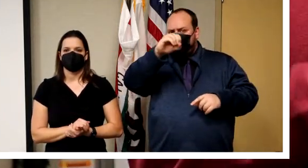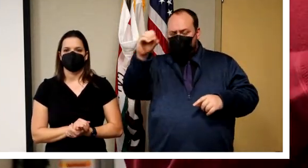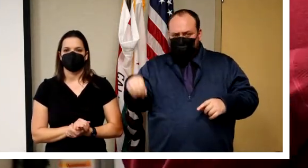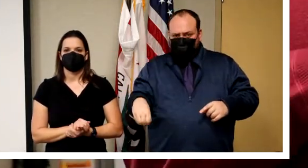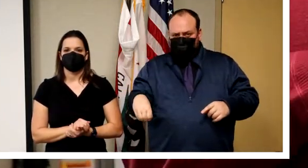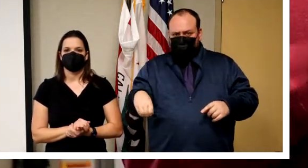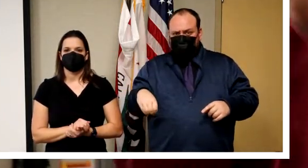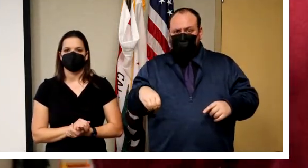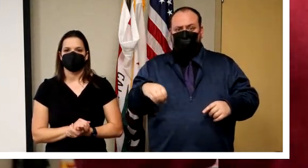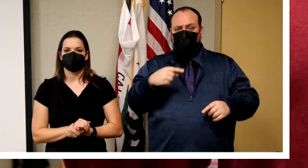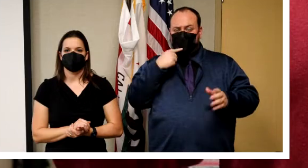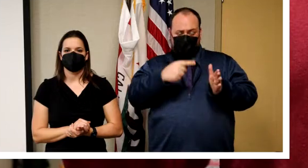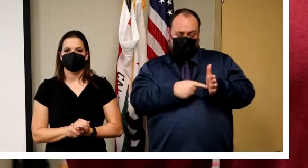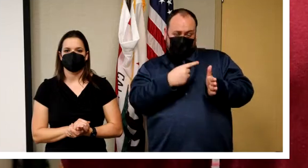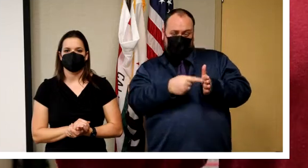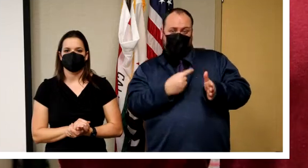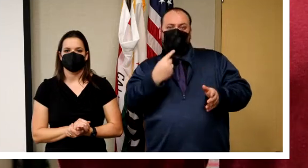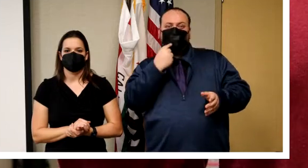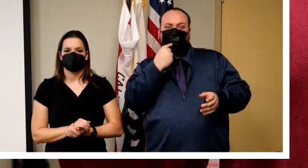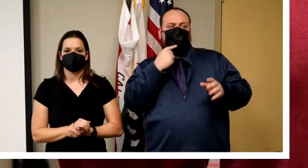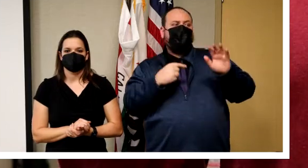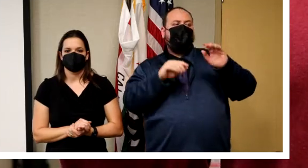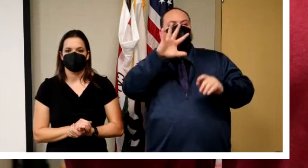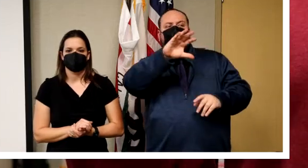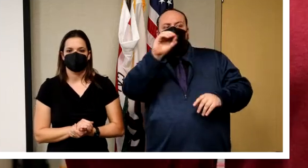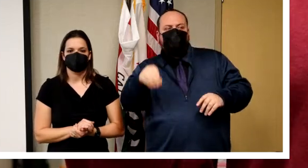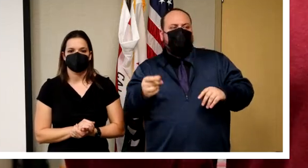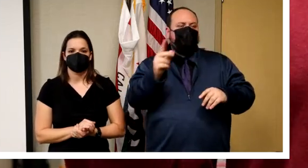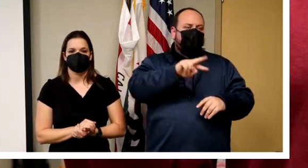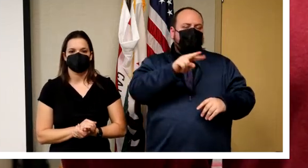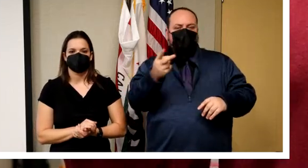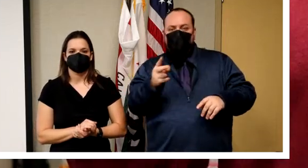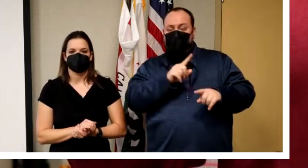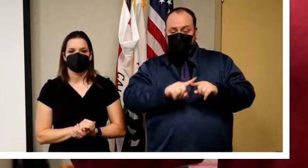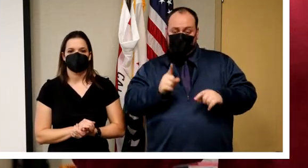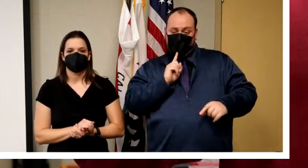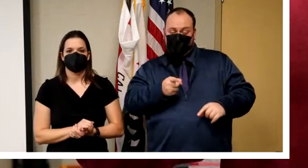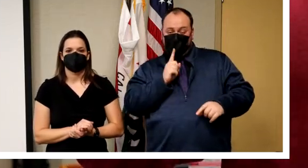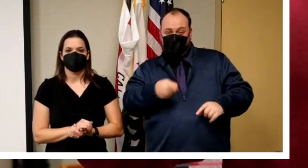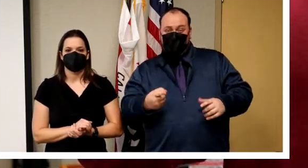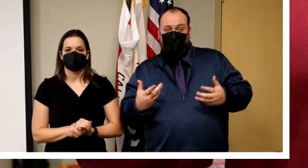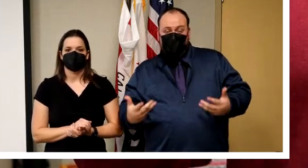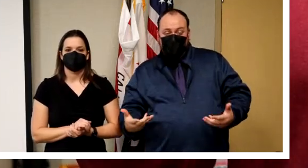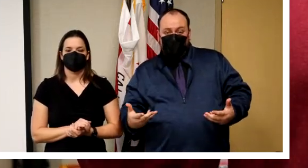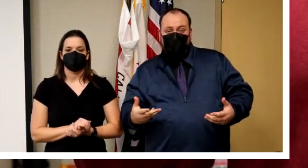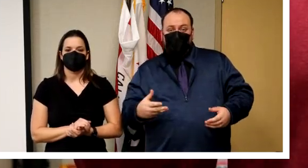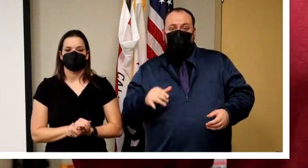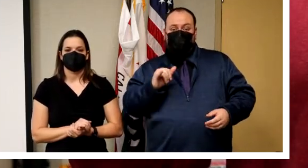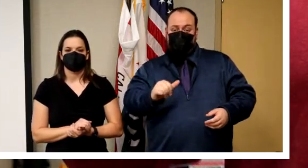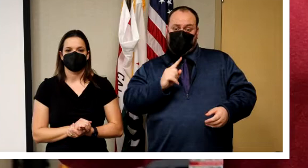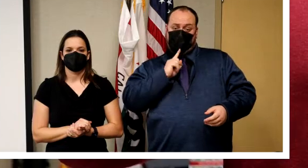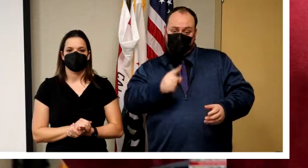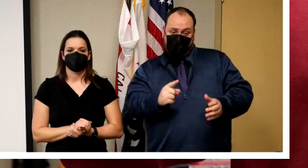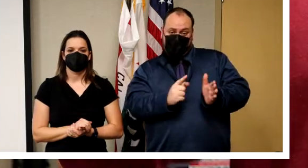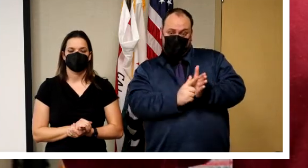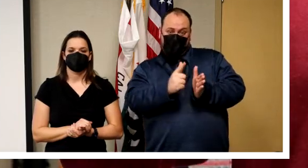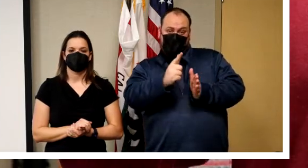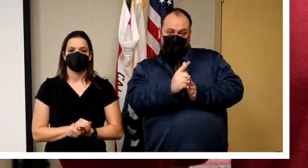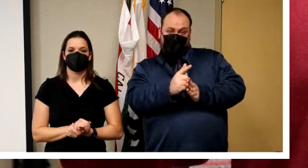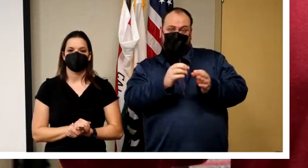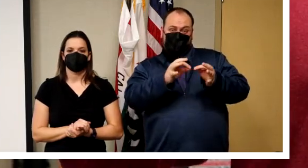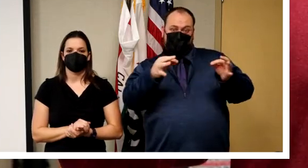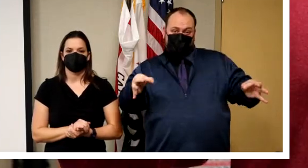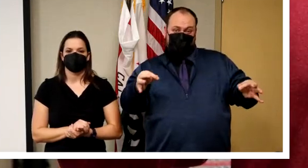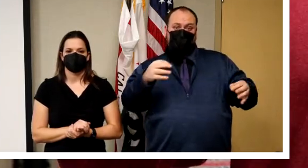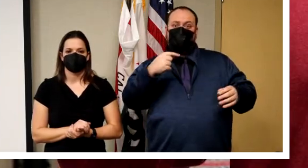and it's sometimes easier to say it's 5% on either side of the mean, but the reality is the true legal definition is a total